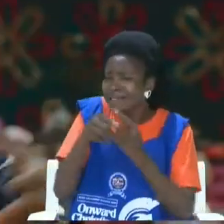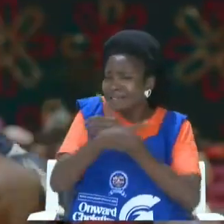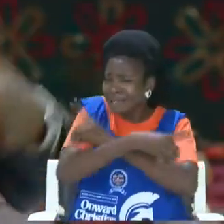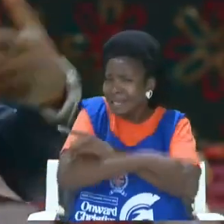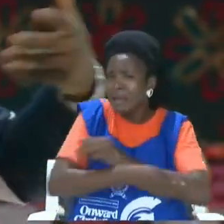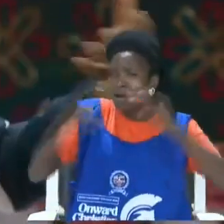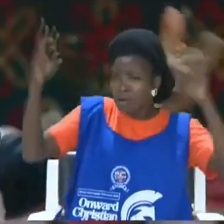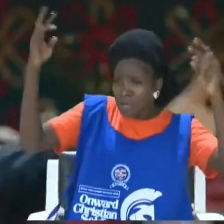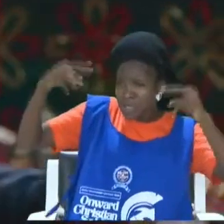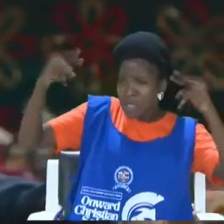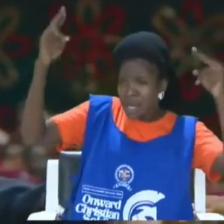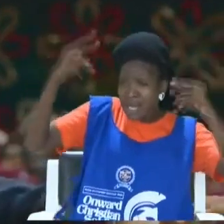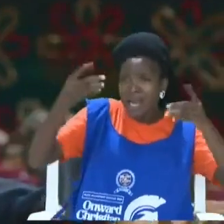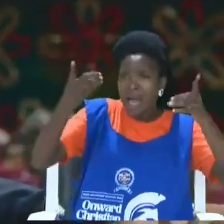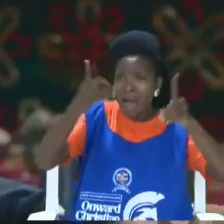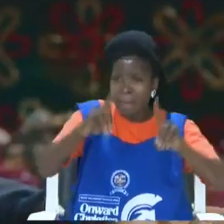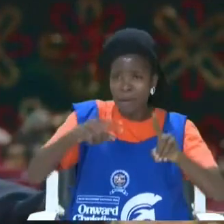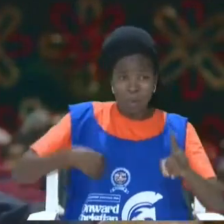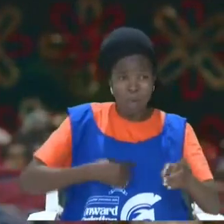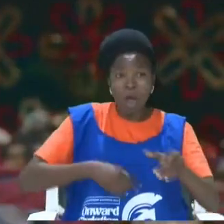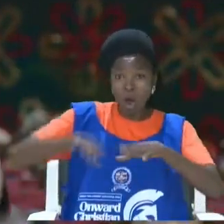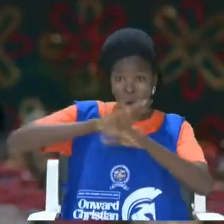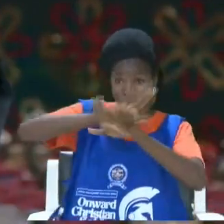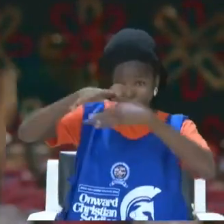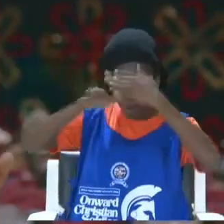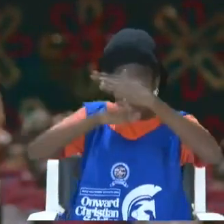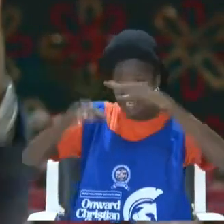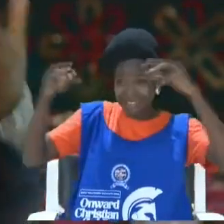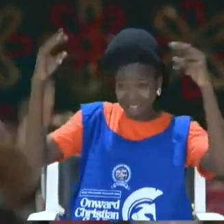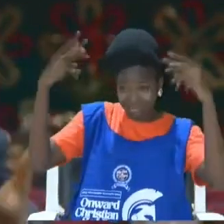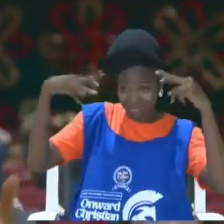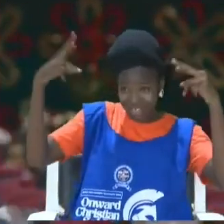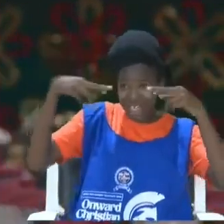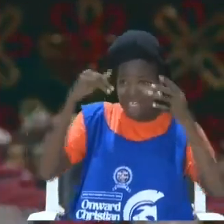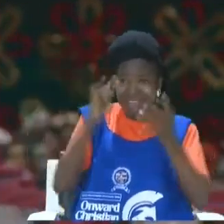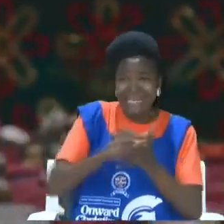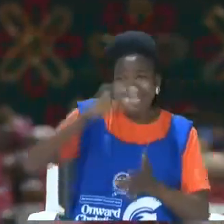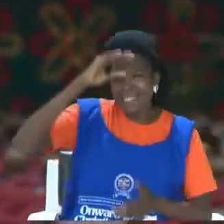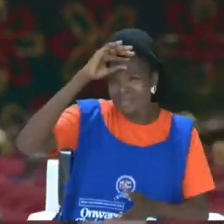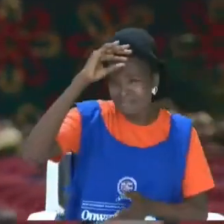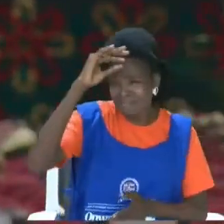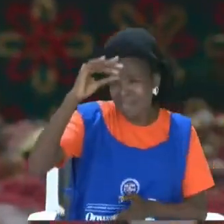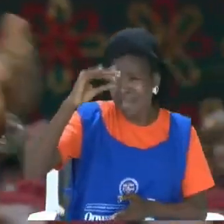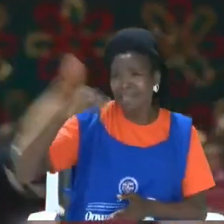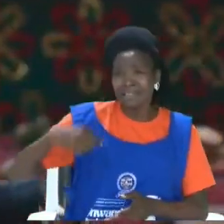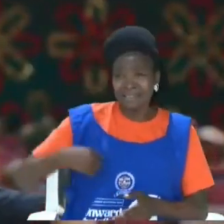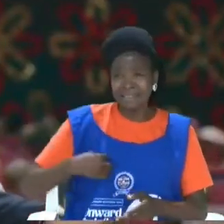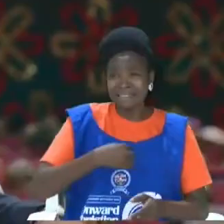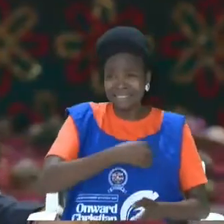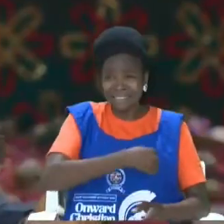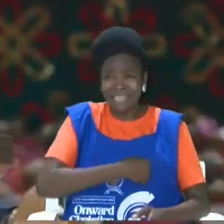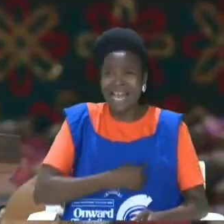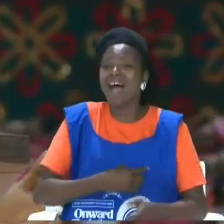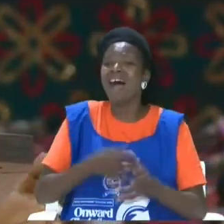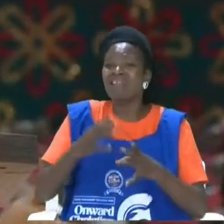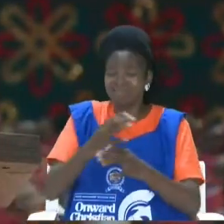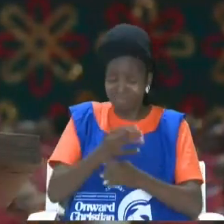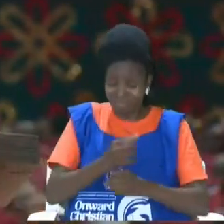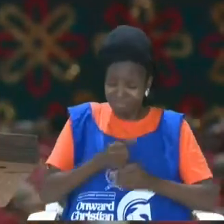raining. So we are all under the rain. These men were slain by the Holy